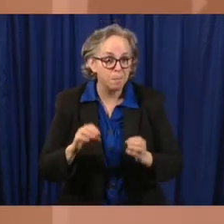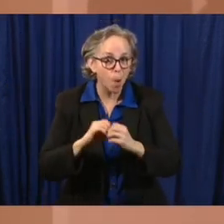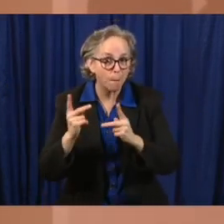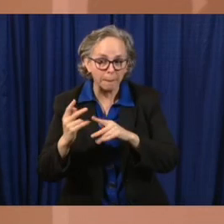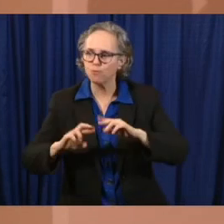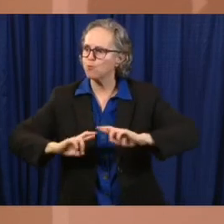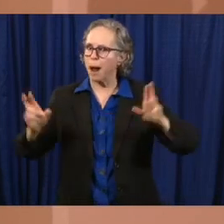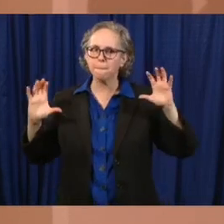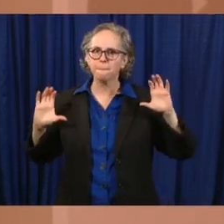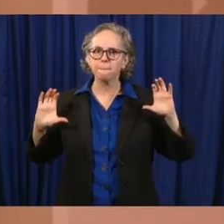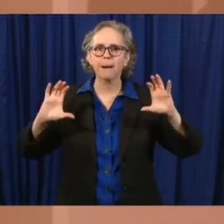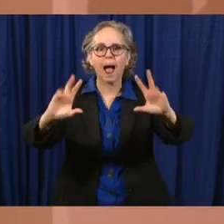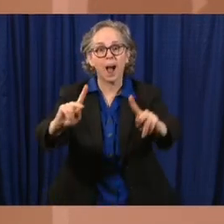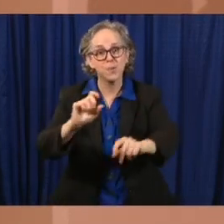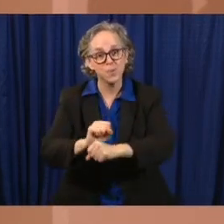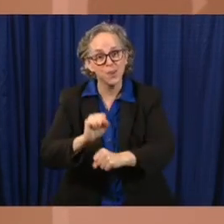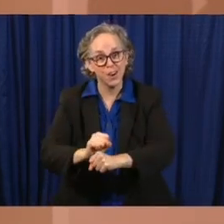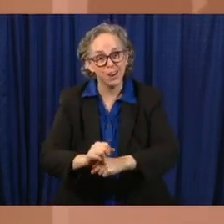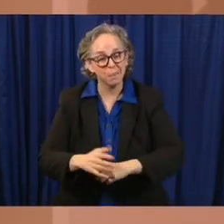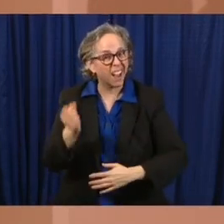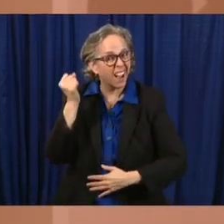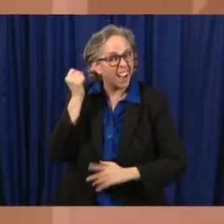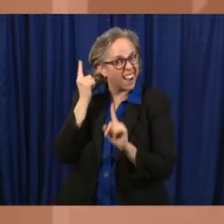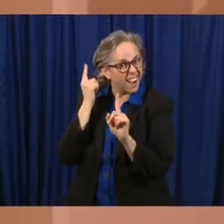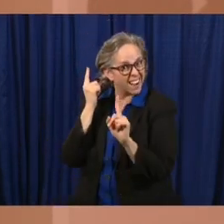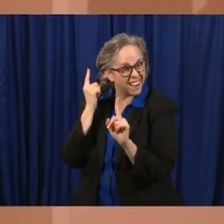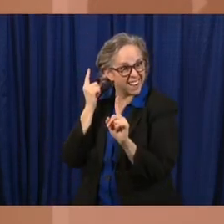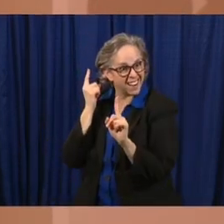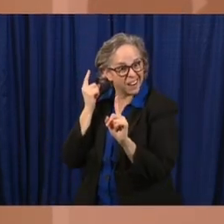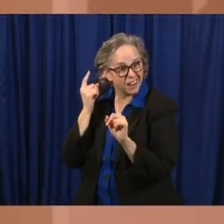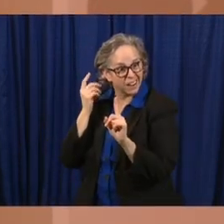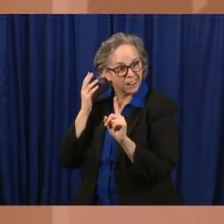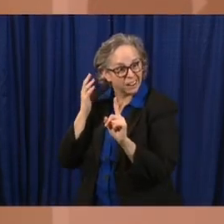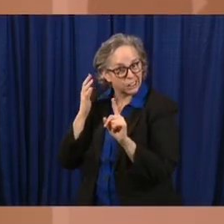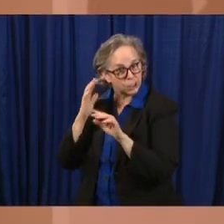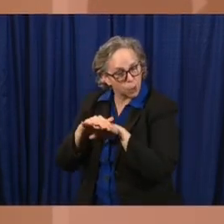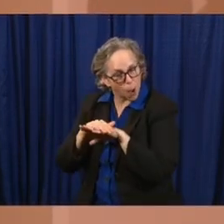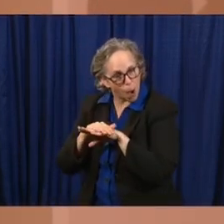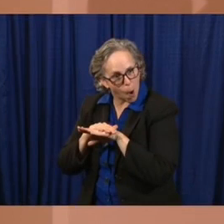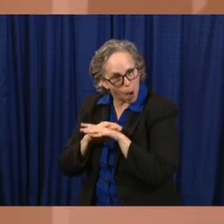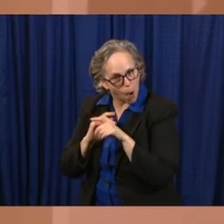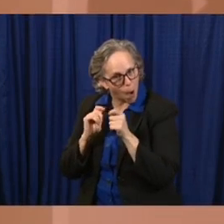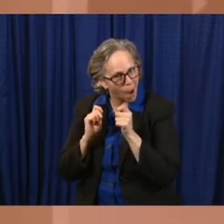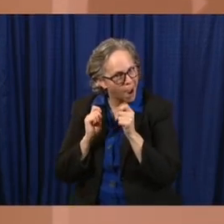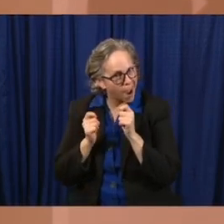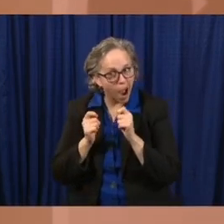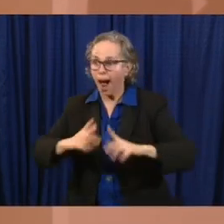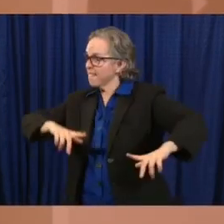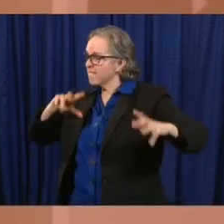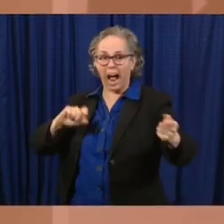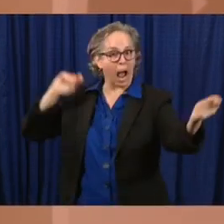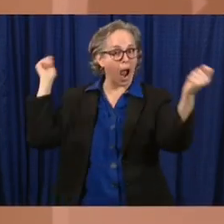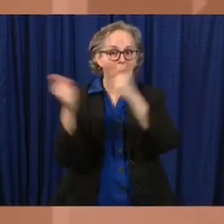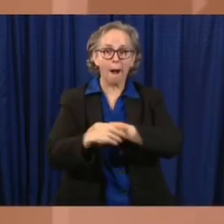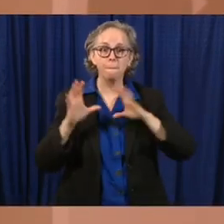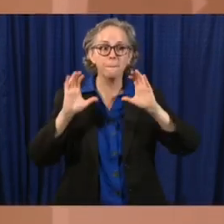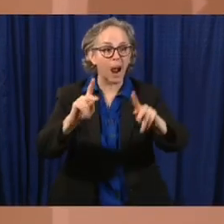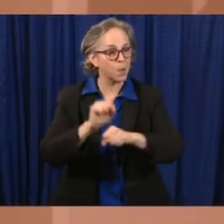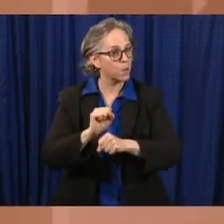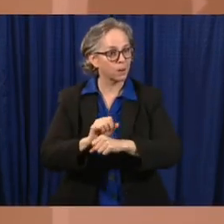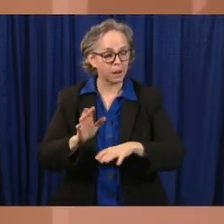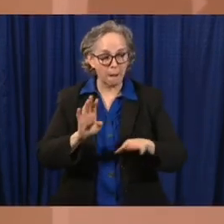reiterating, this will be slow as we ease out of this process. As businesses go back to work, they're going to need to be able